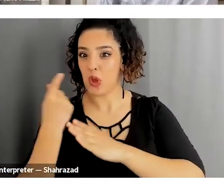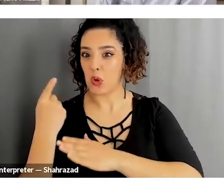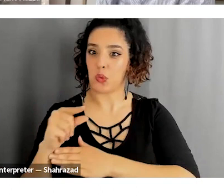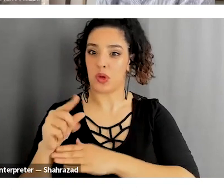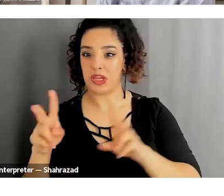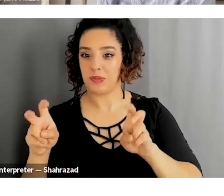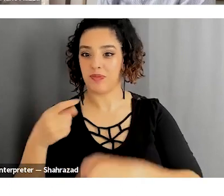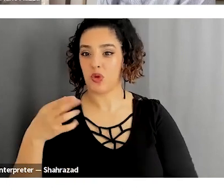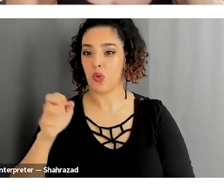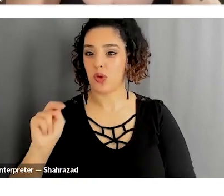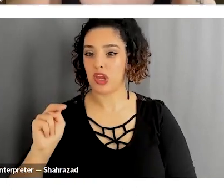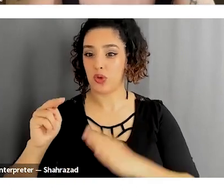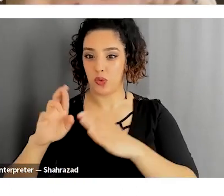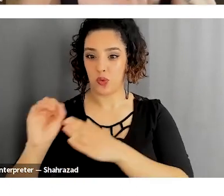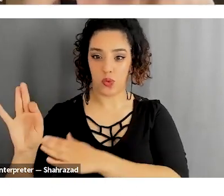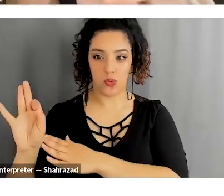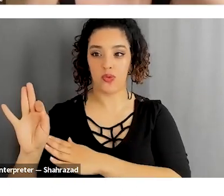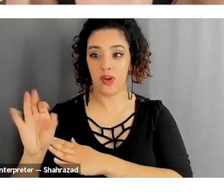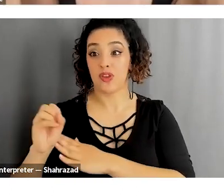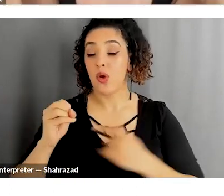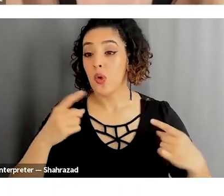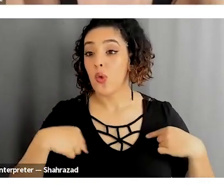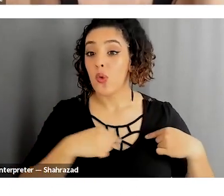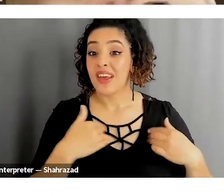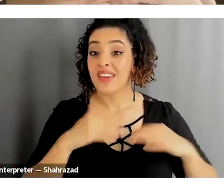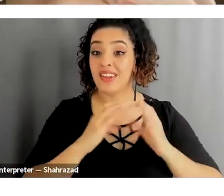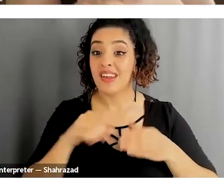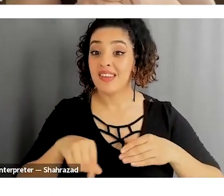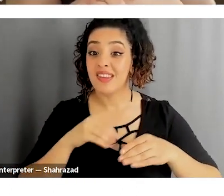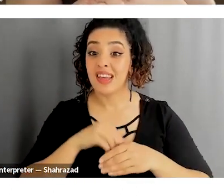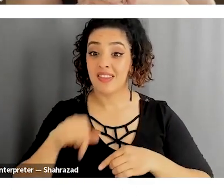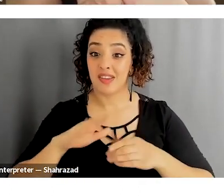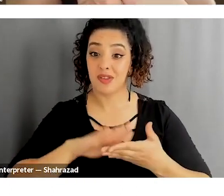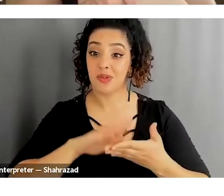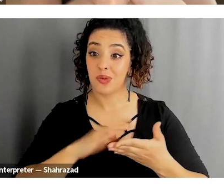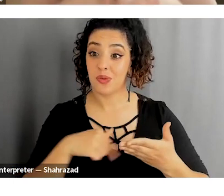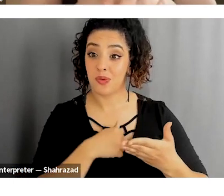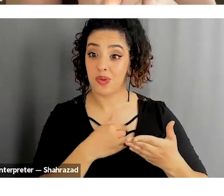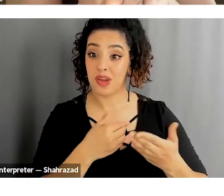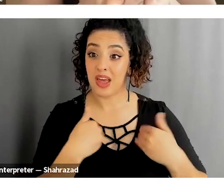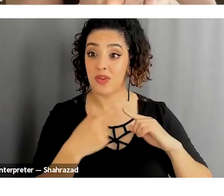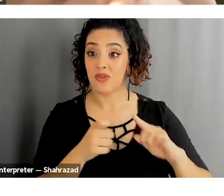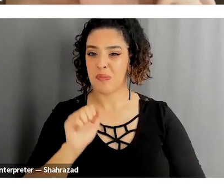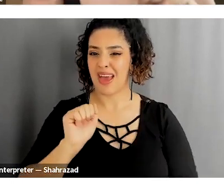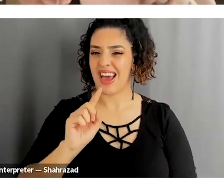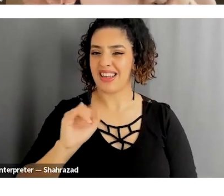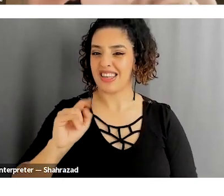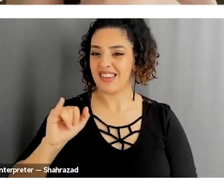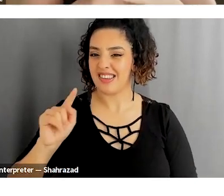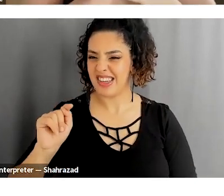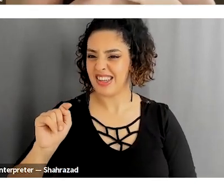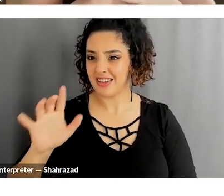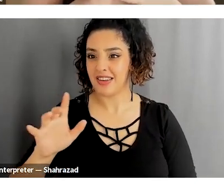to be a green roof. And we had a class within this cohort from Aditi Desai, who is also